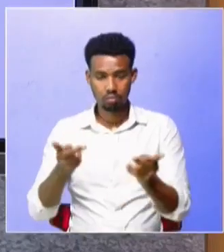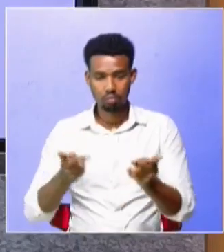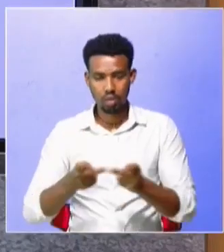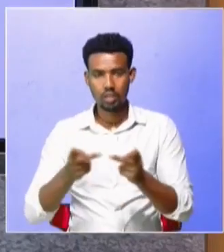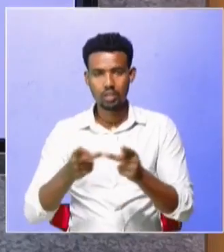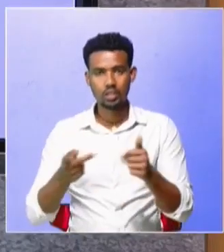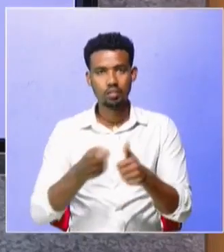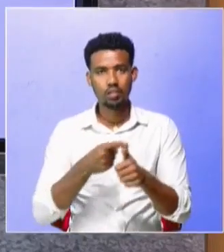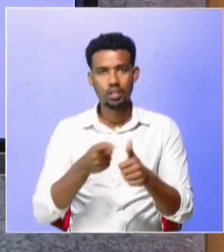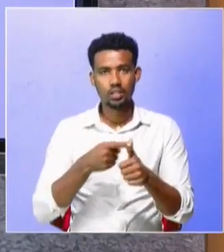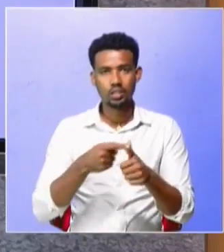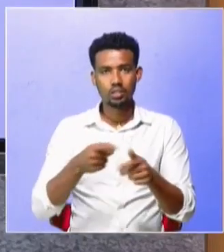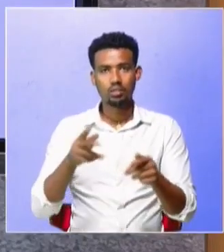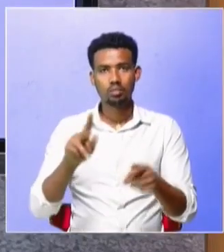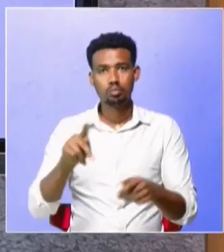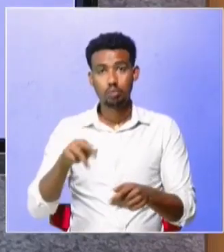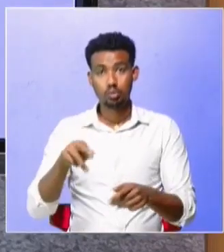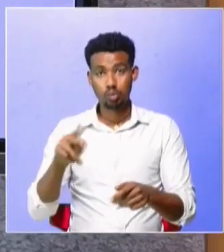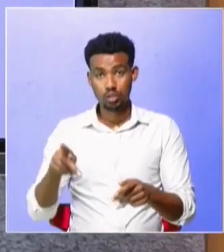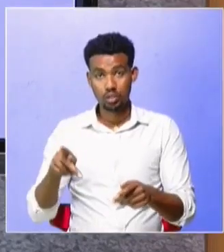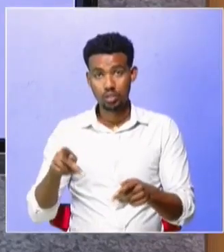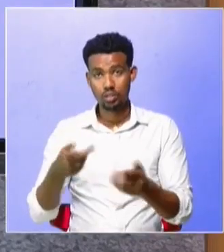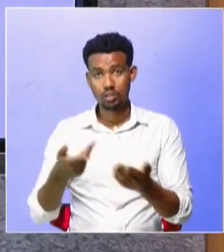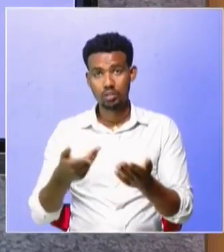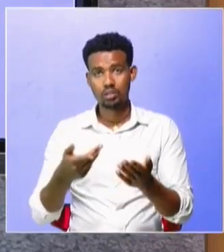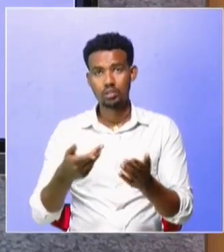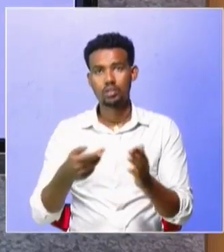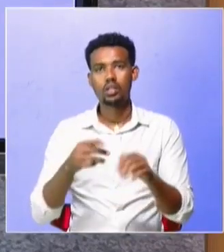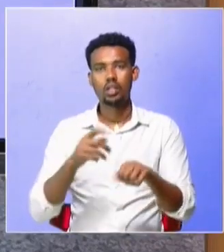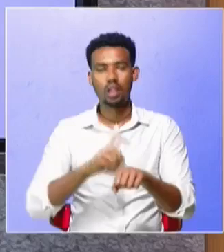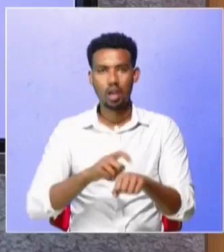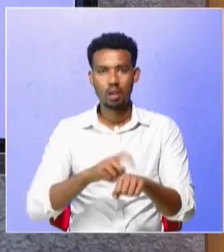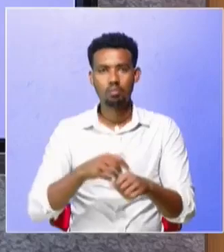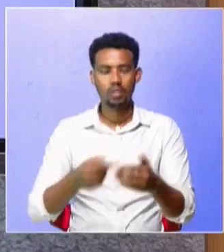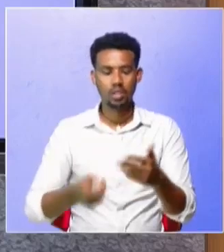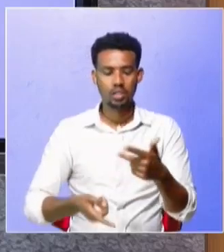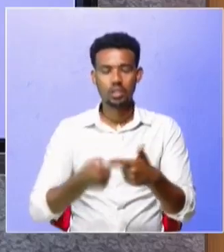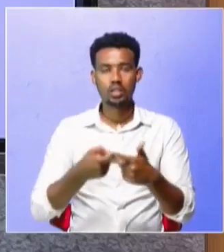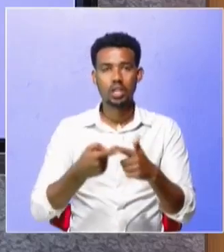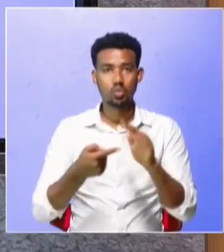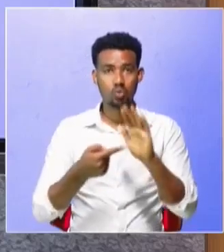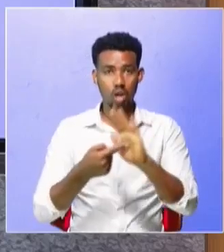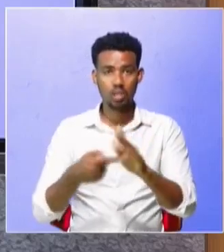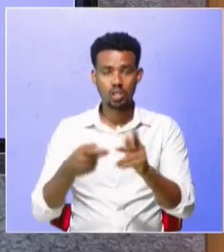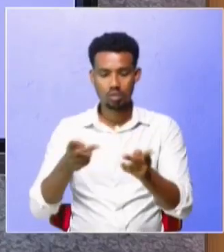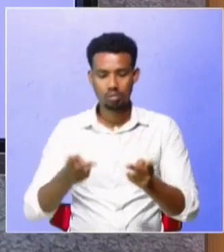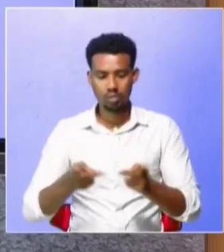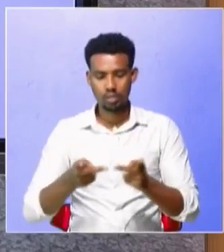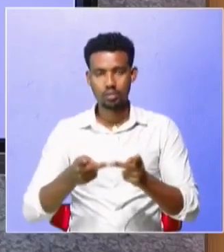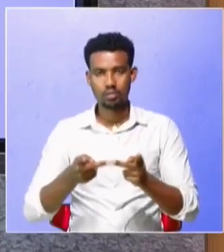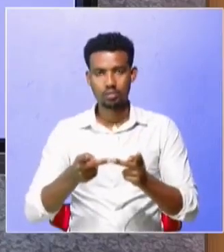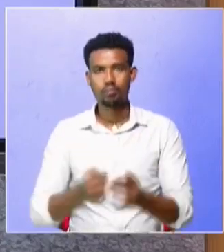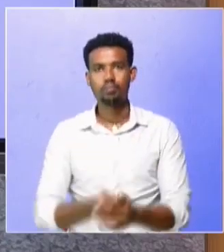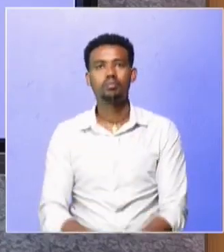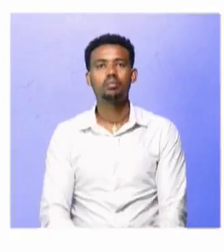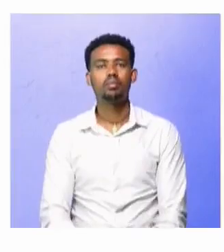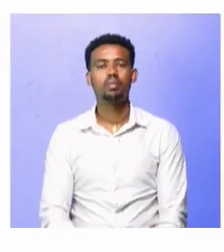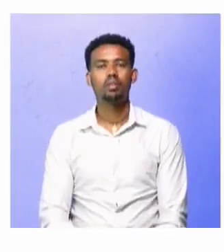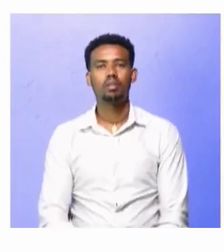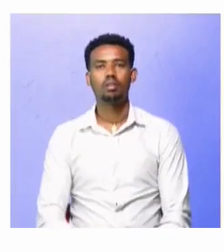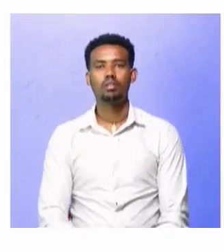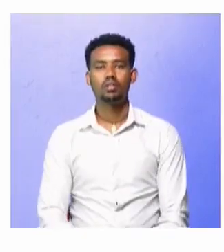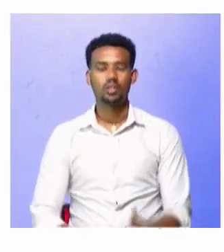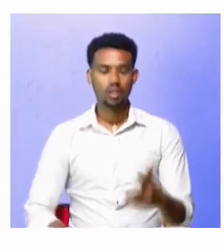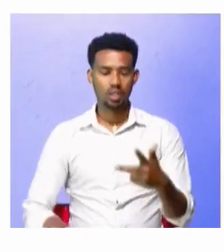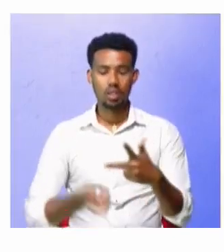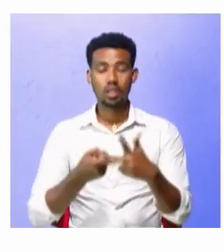The first one was preposition of time, and now we're showing preposition of place. That is the second usage of preposition. The